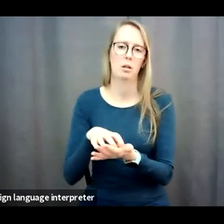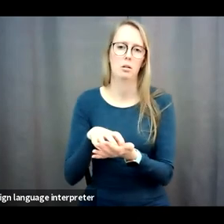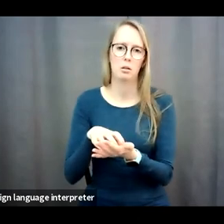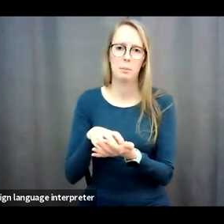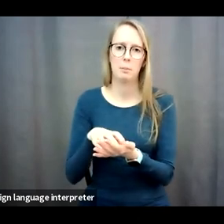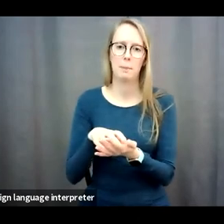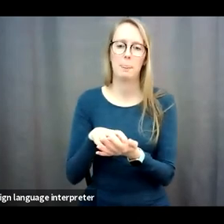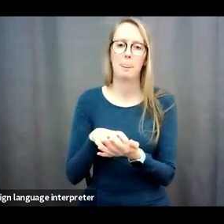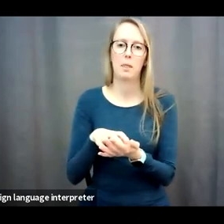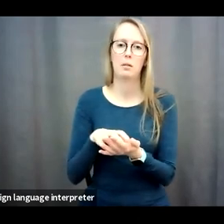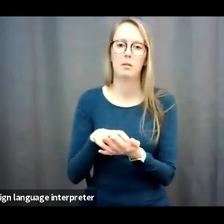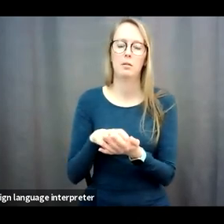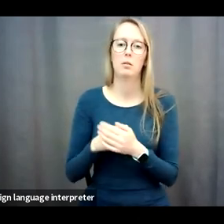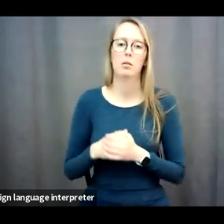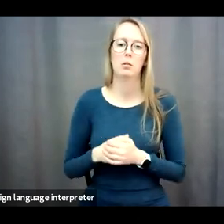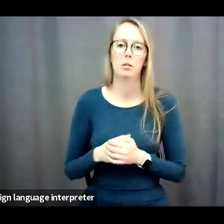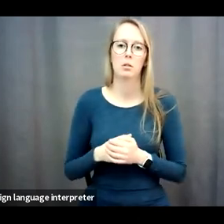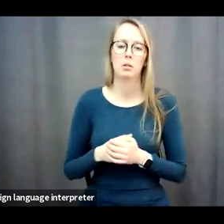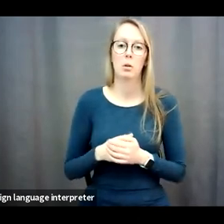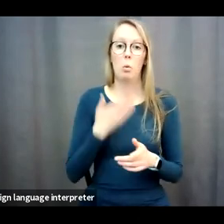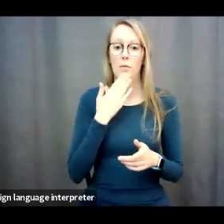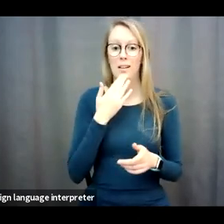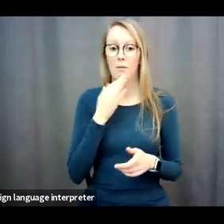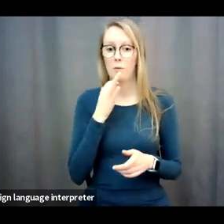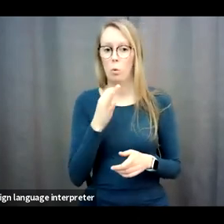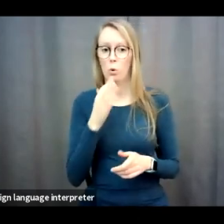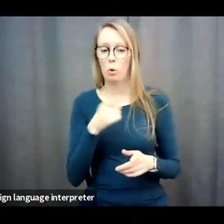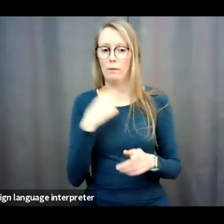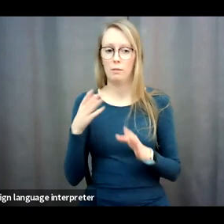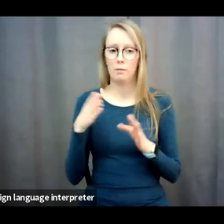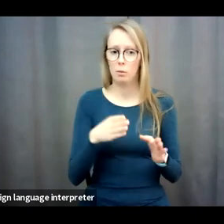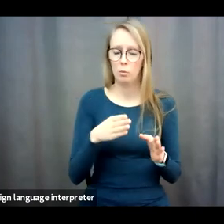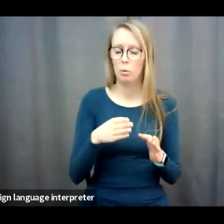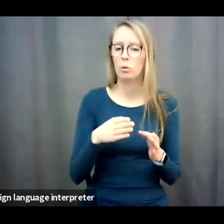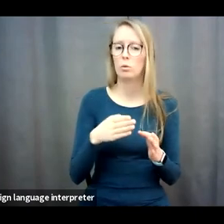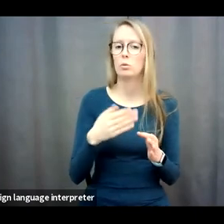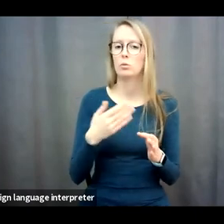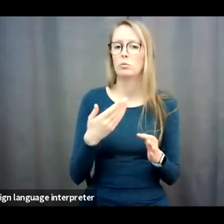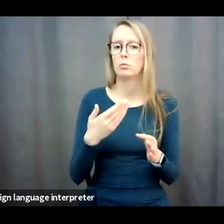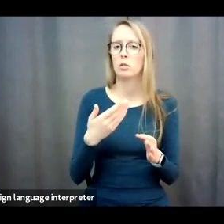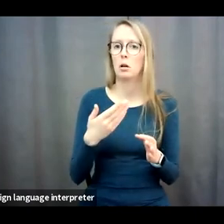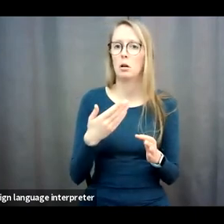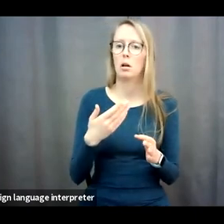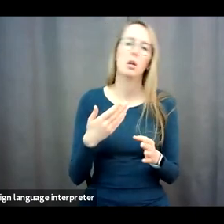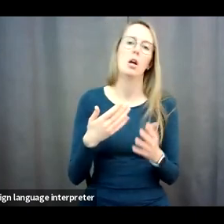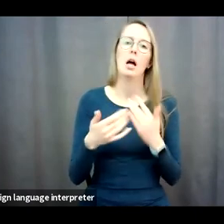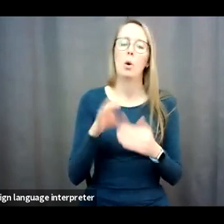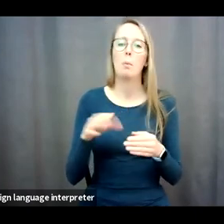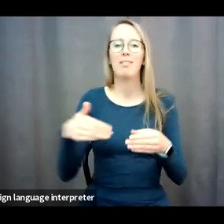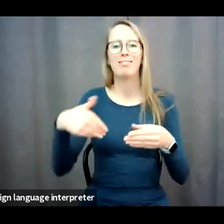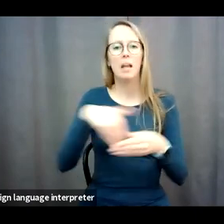And in terms of what the issues that we work with, it has to do with